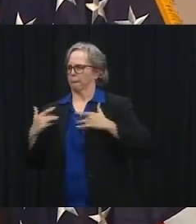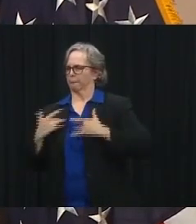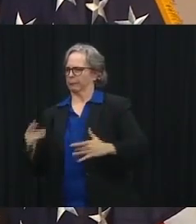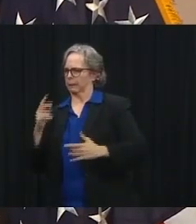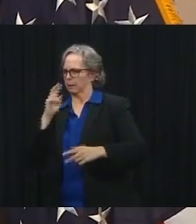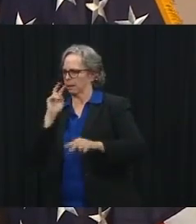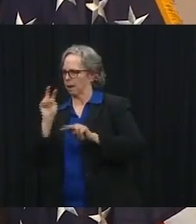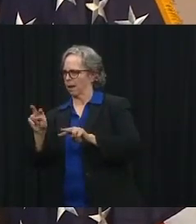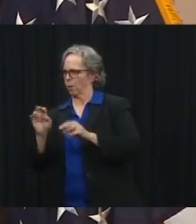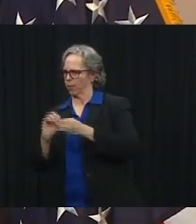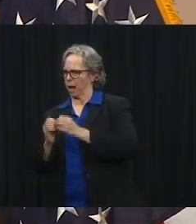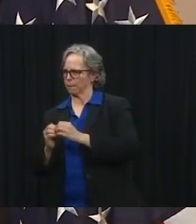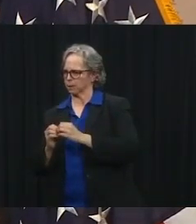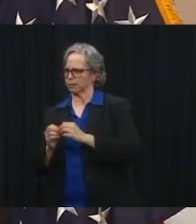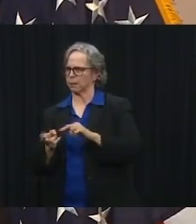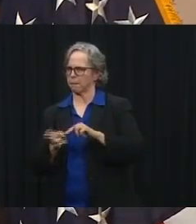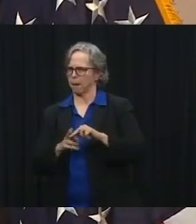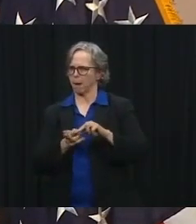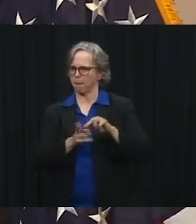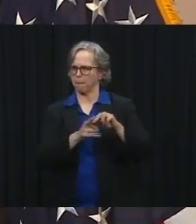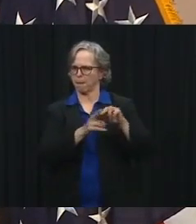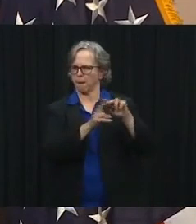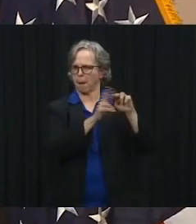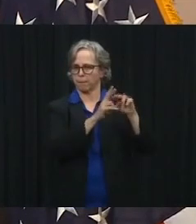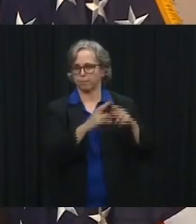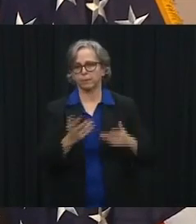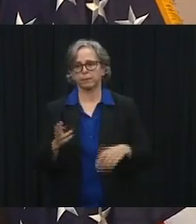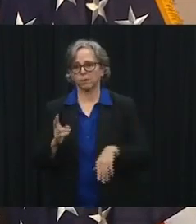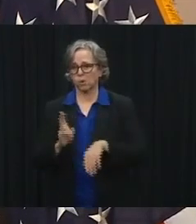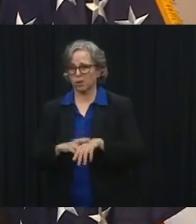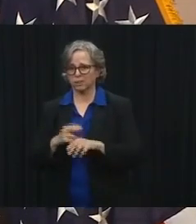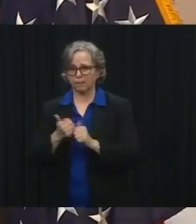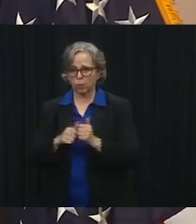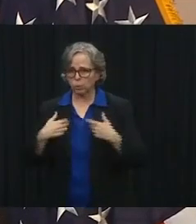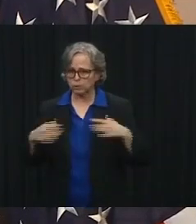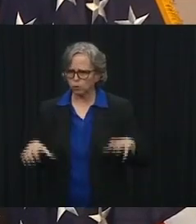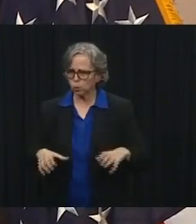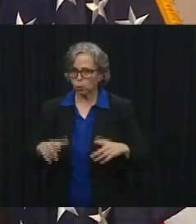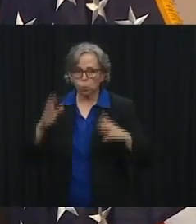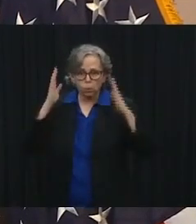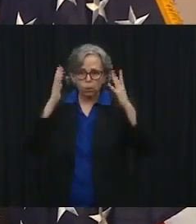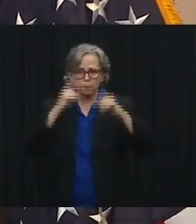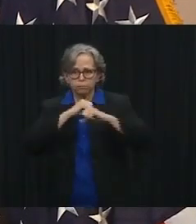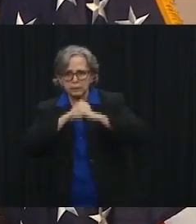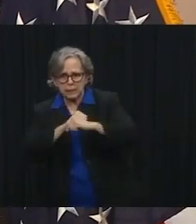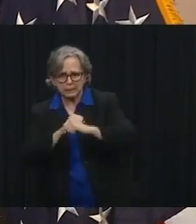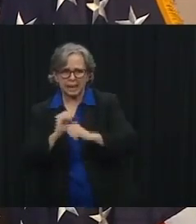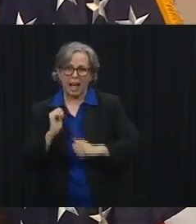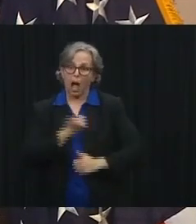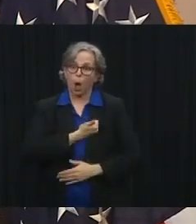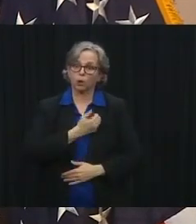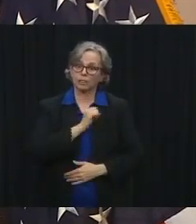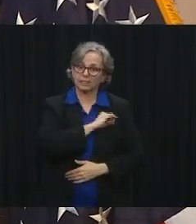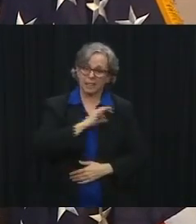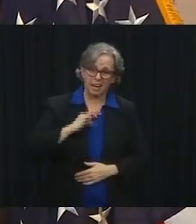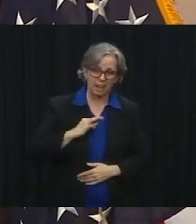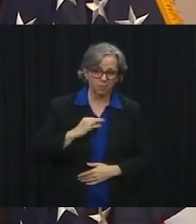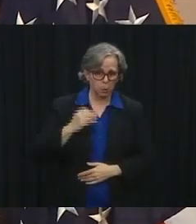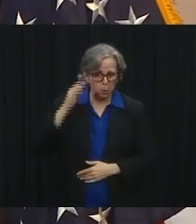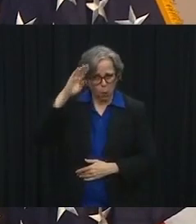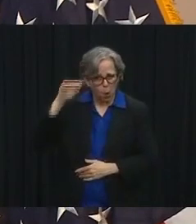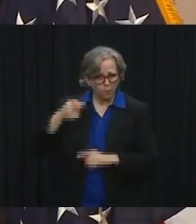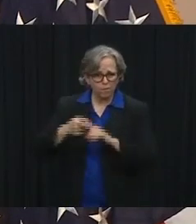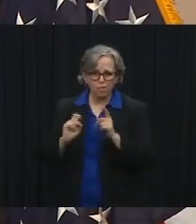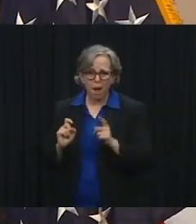workers. Of course, everything we're all doing is to protect those on the front line. We do know of our cases, 16% have come from